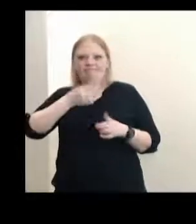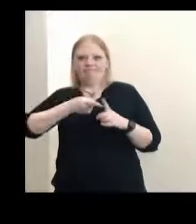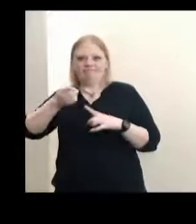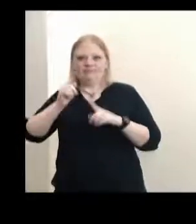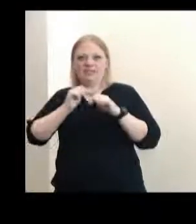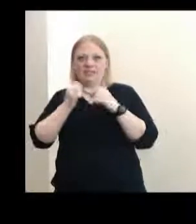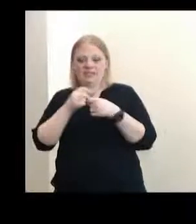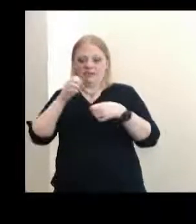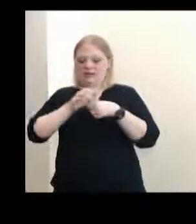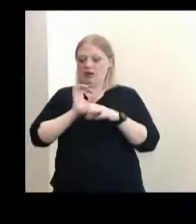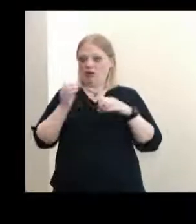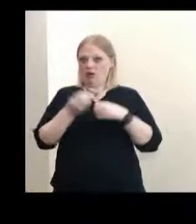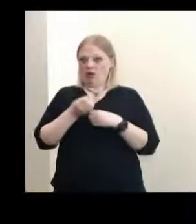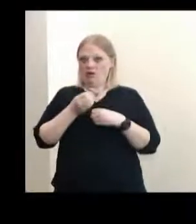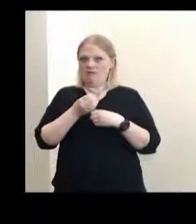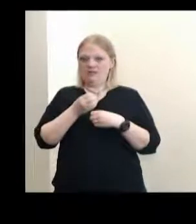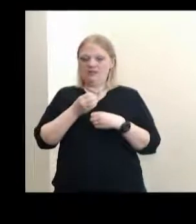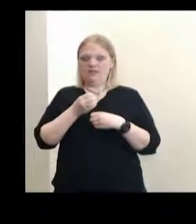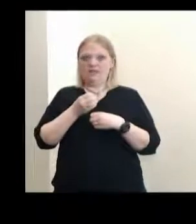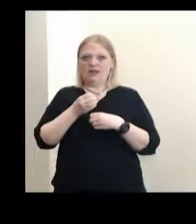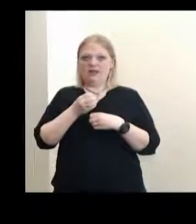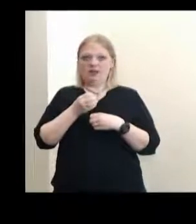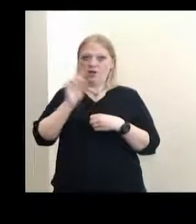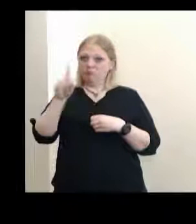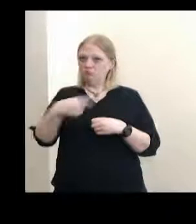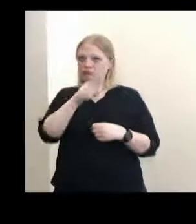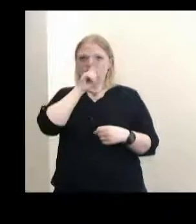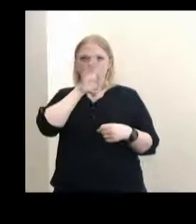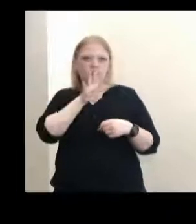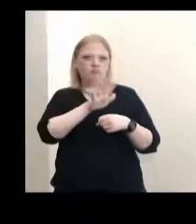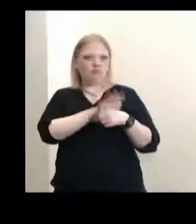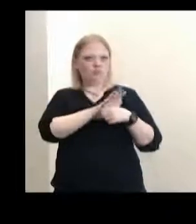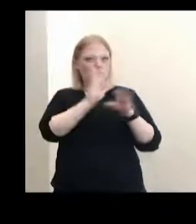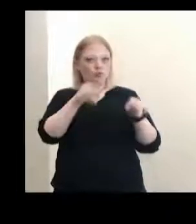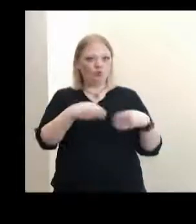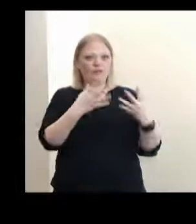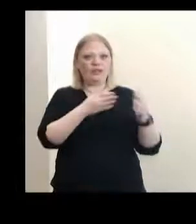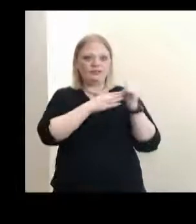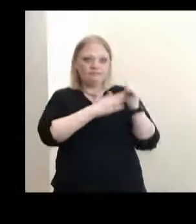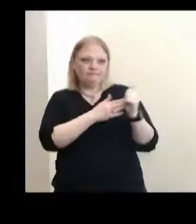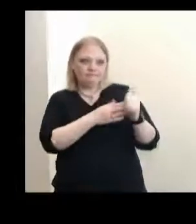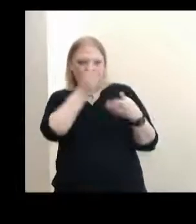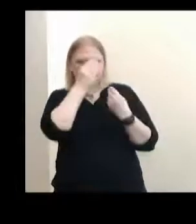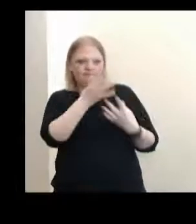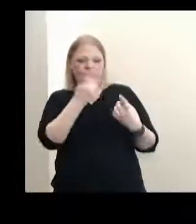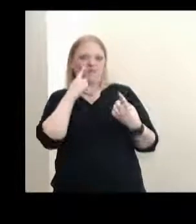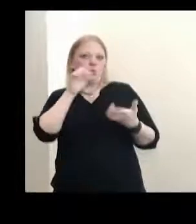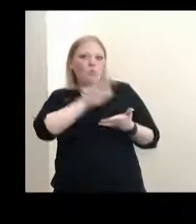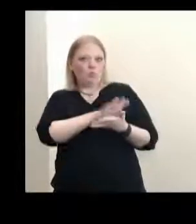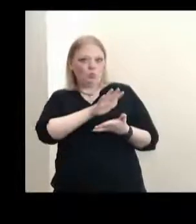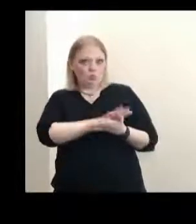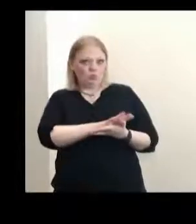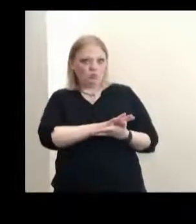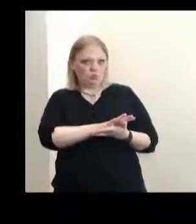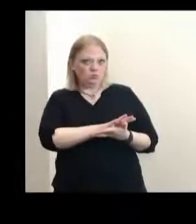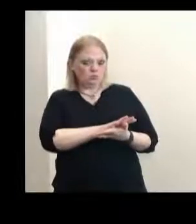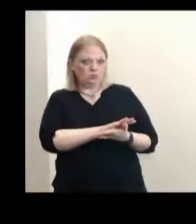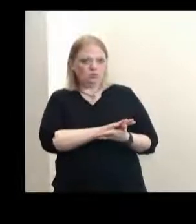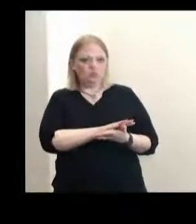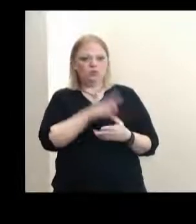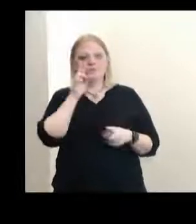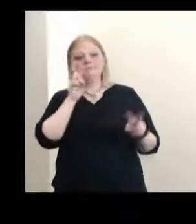devoted to investigating and helping to provide guidance for schools. So what we've observed is